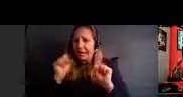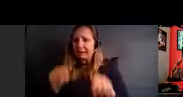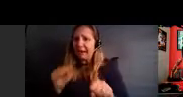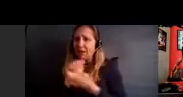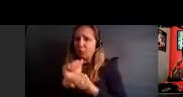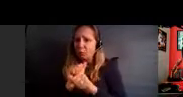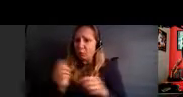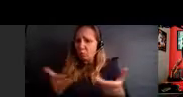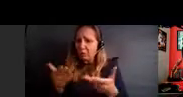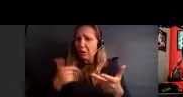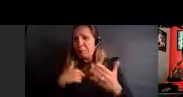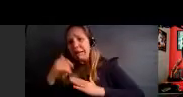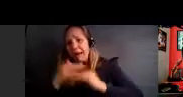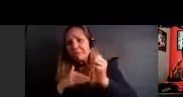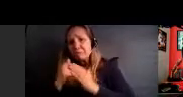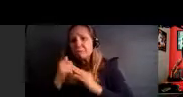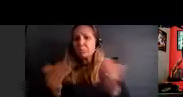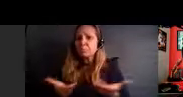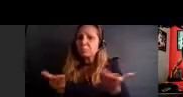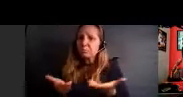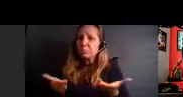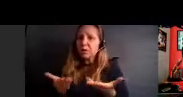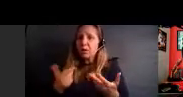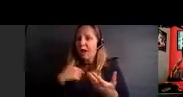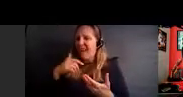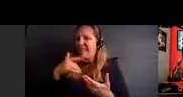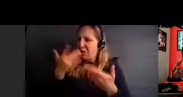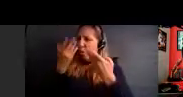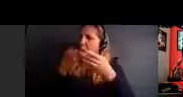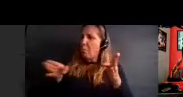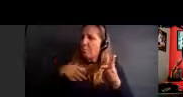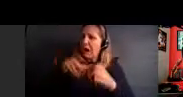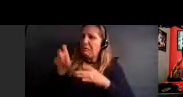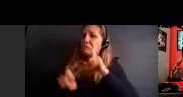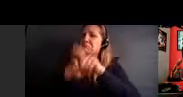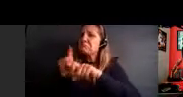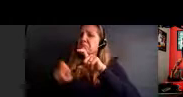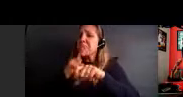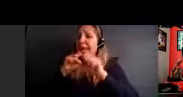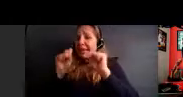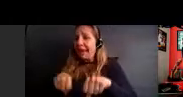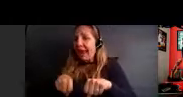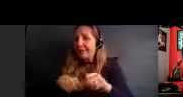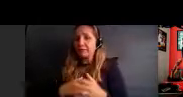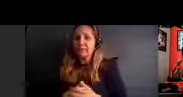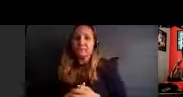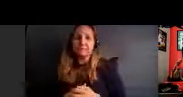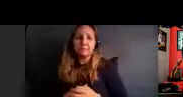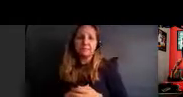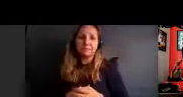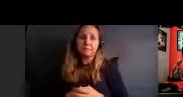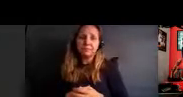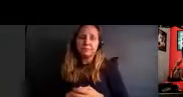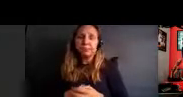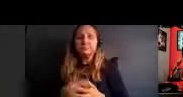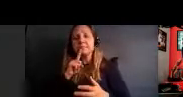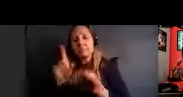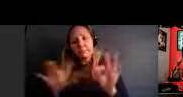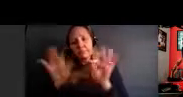These are things that this is a place that I can actually ask questions about, that kind of thing. So it's really